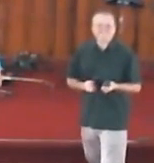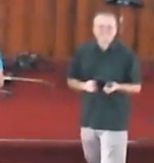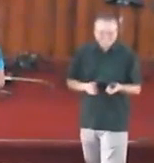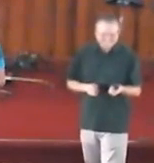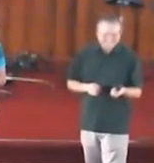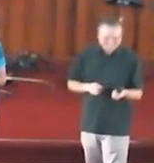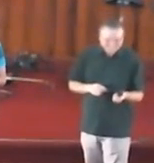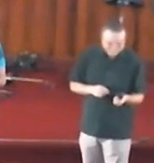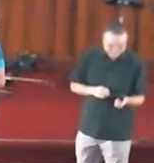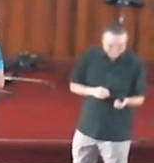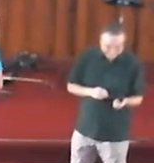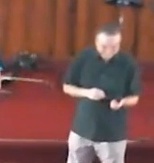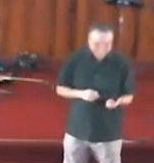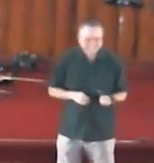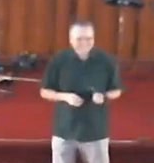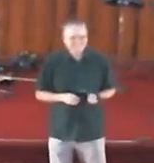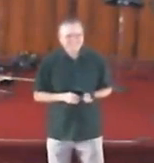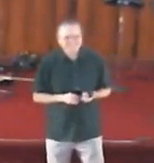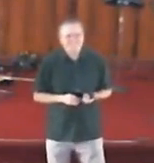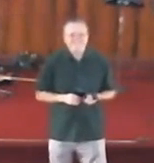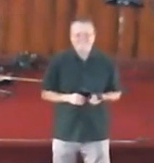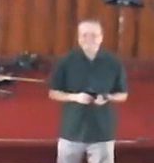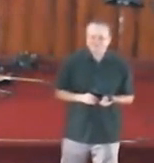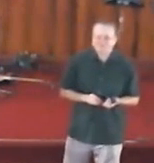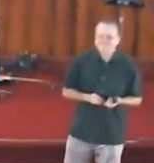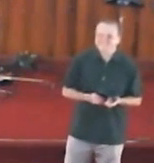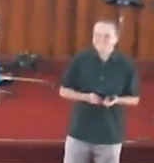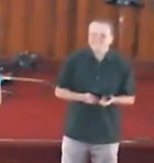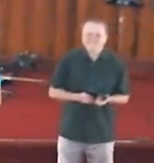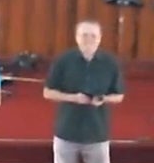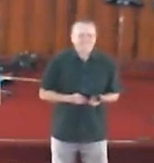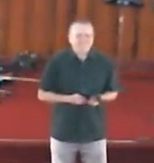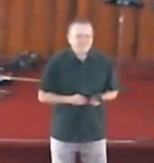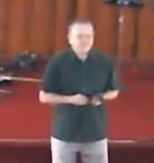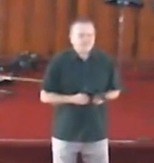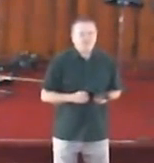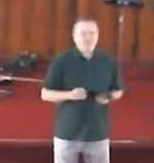Creer. Belief. Creencia.